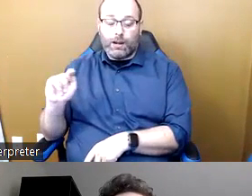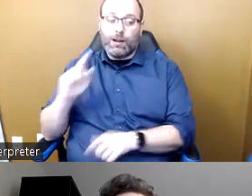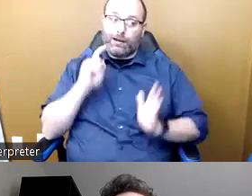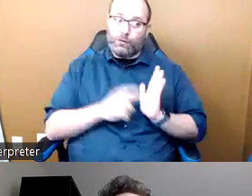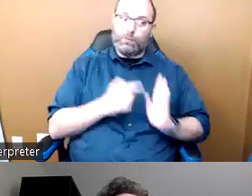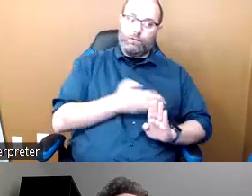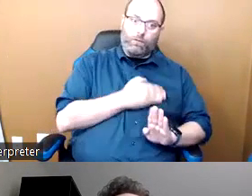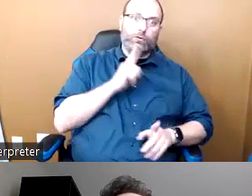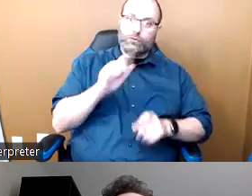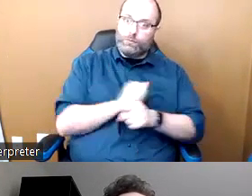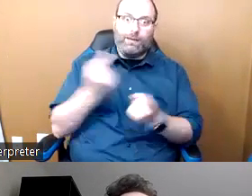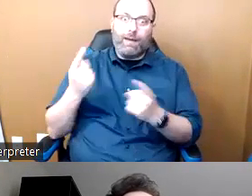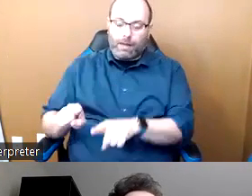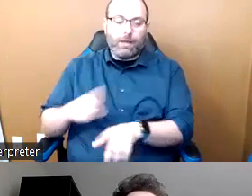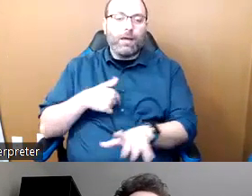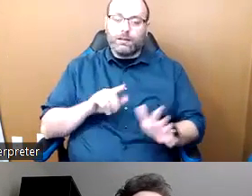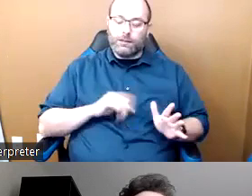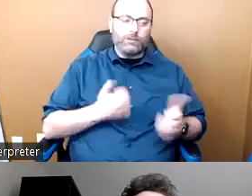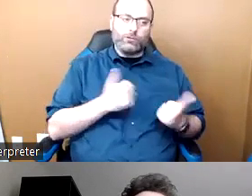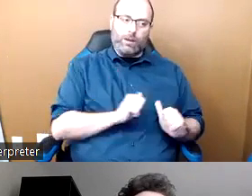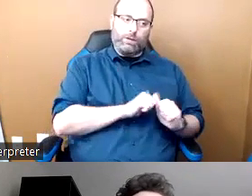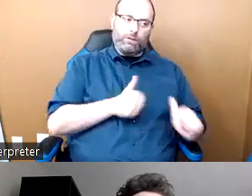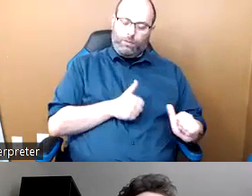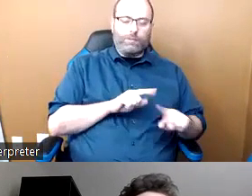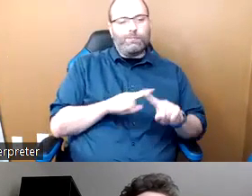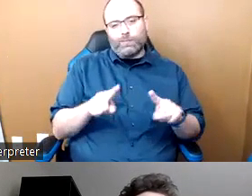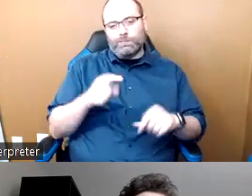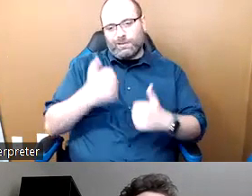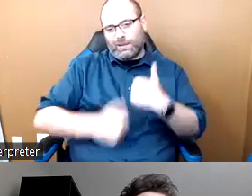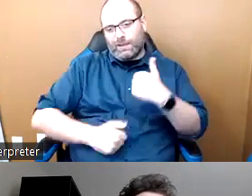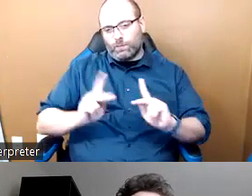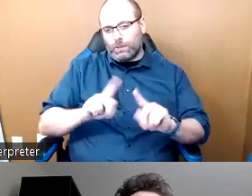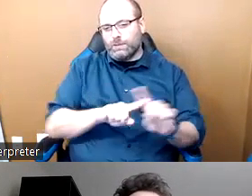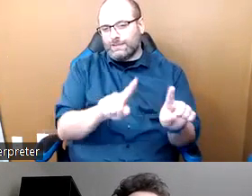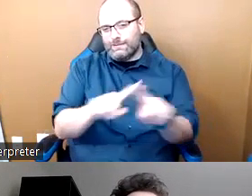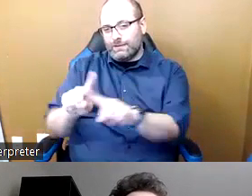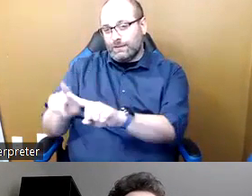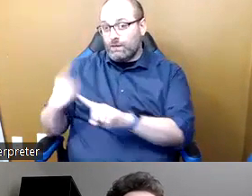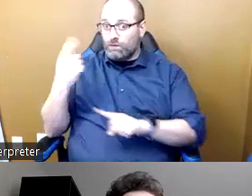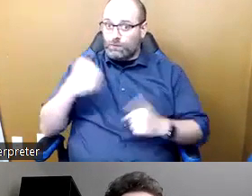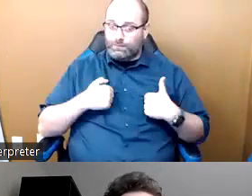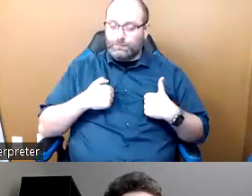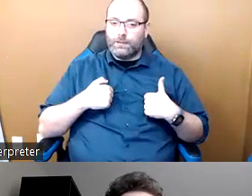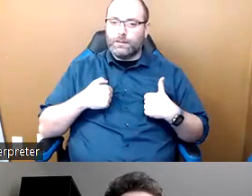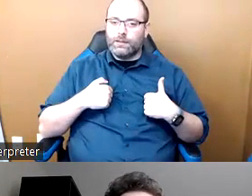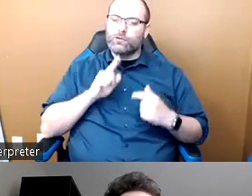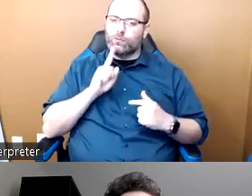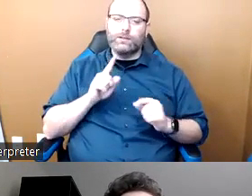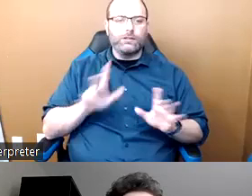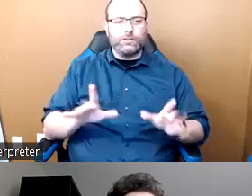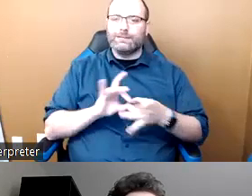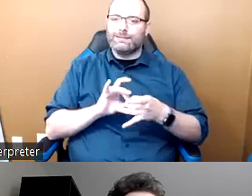to avoid burnout. And that looks different for all people. For me, it's often just unplugging for a little